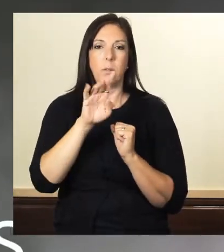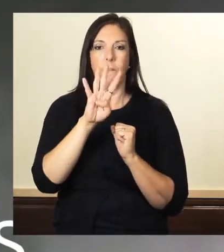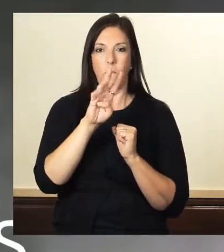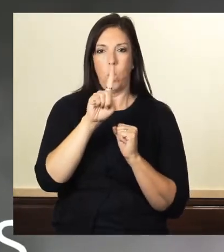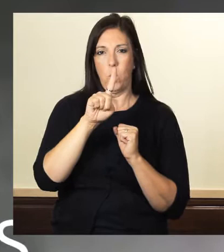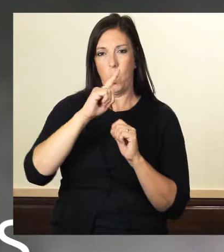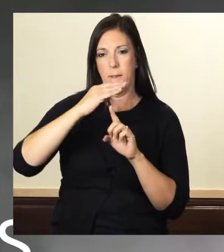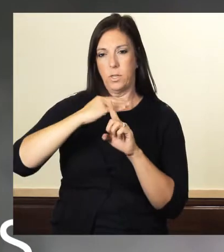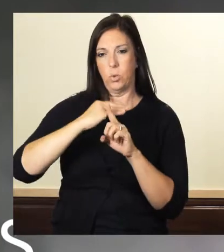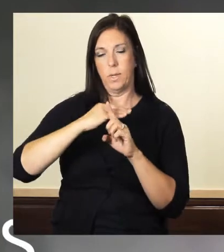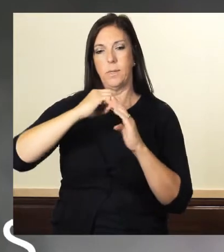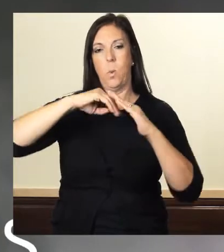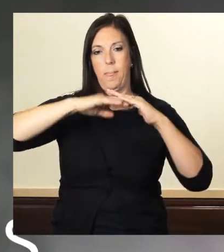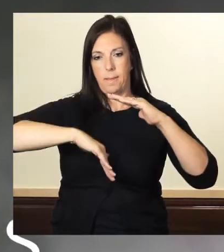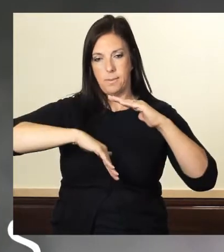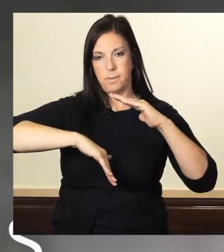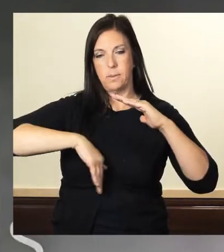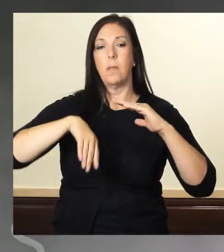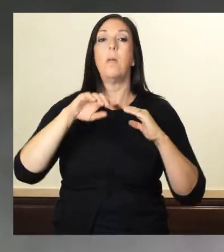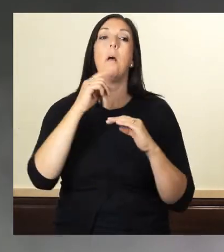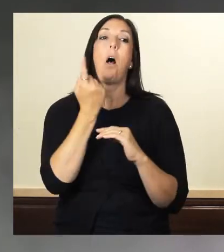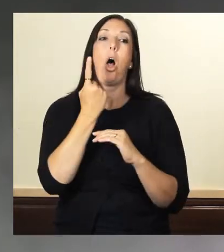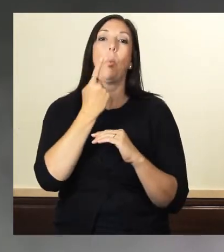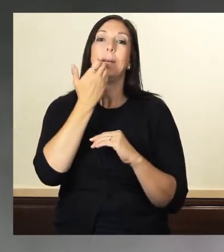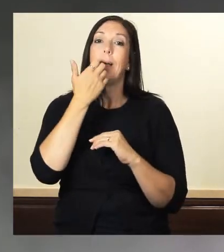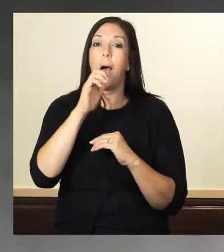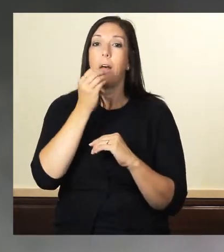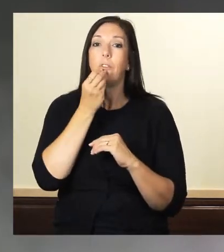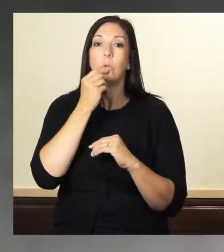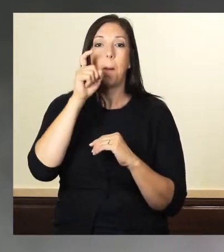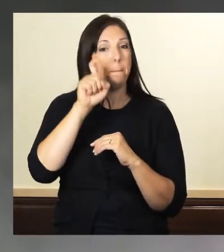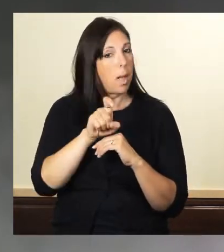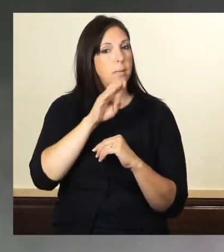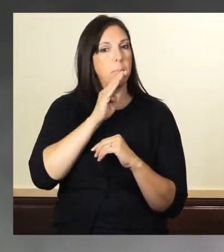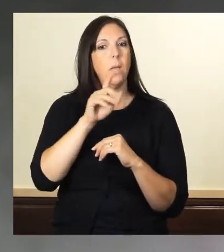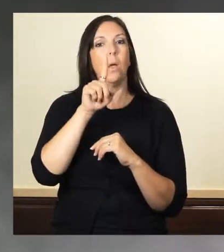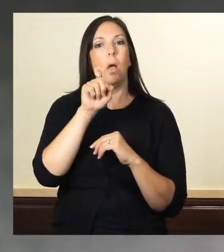at 135 degrees Fahrenheit or above.